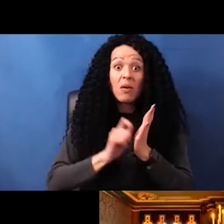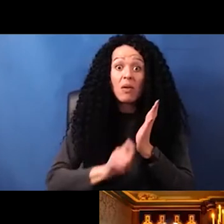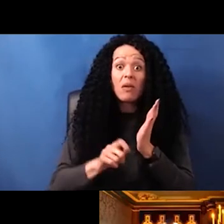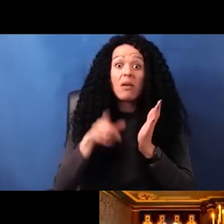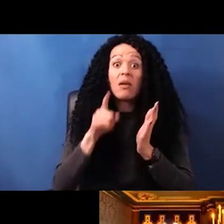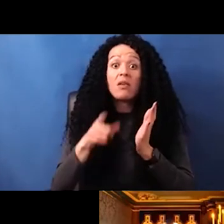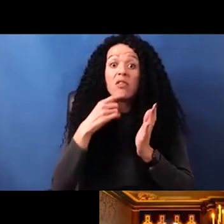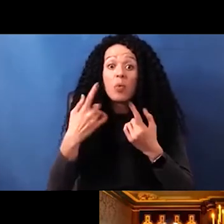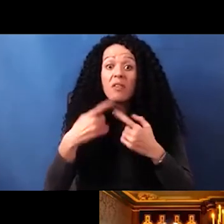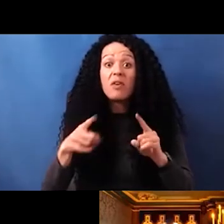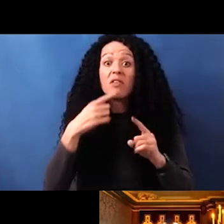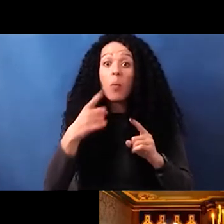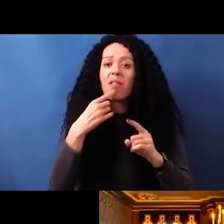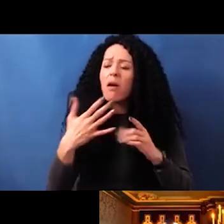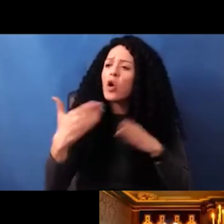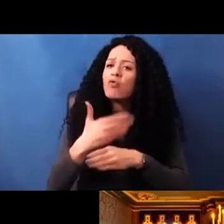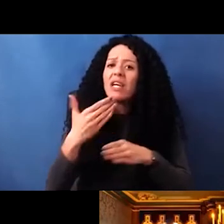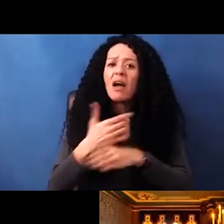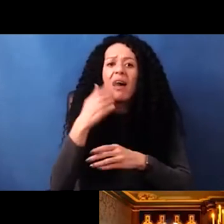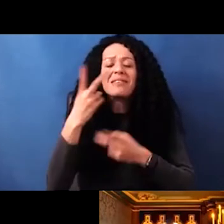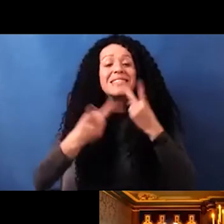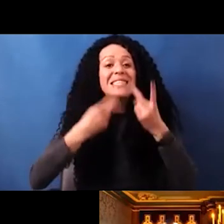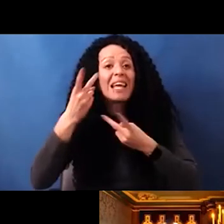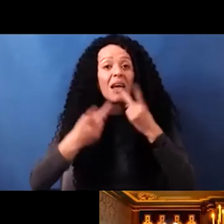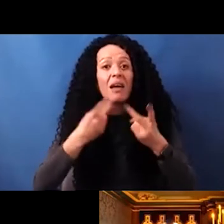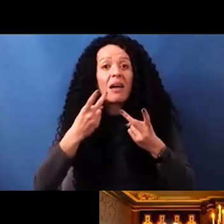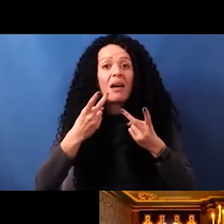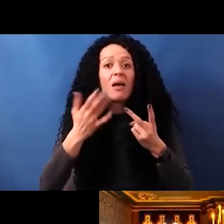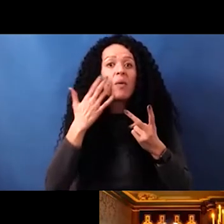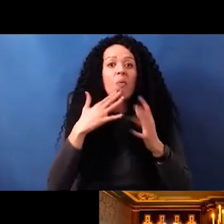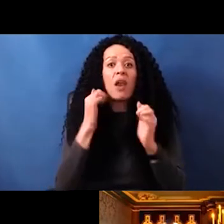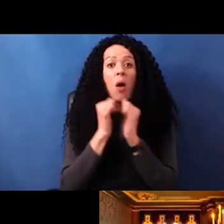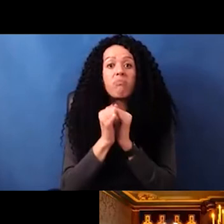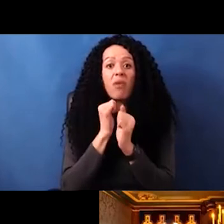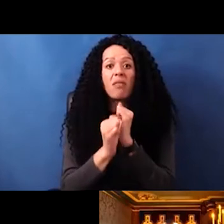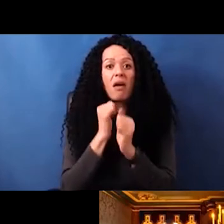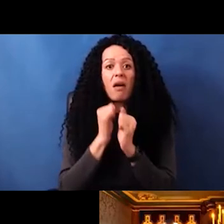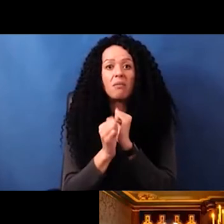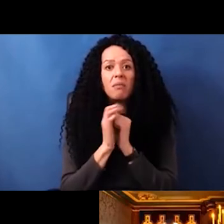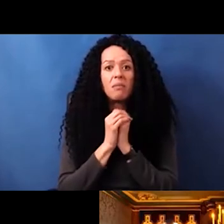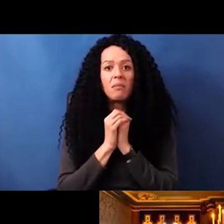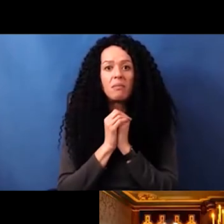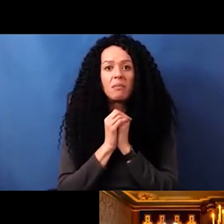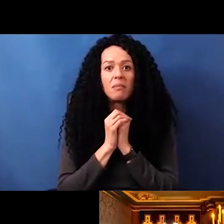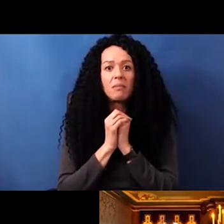her burgeoning career as a singer when her brother decided to give up.